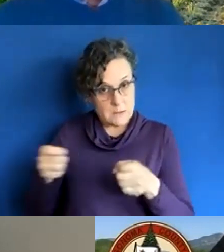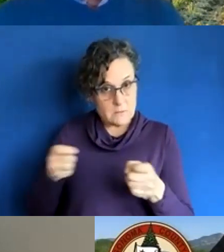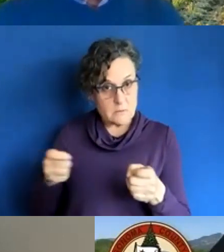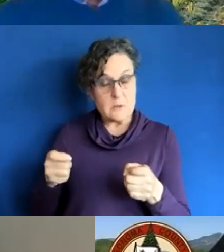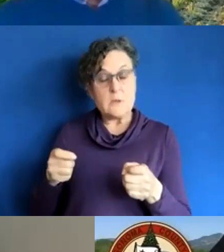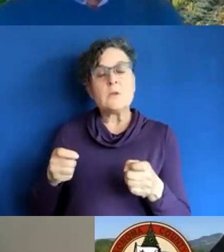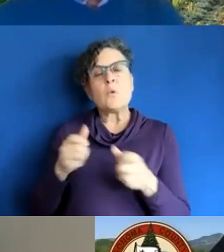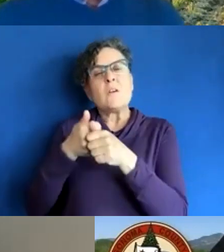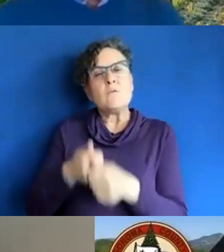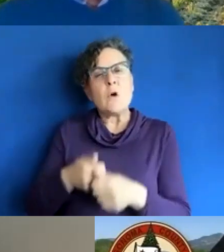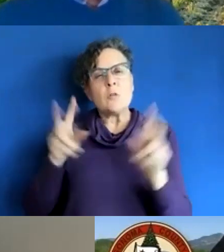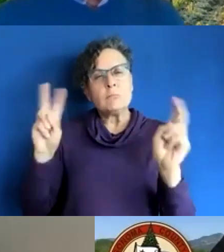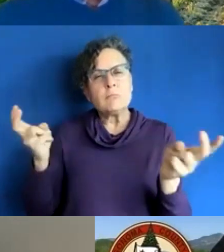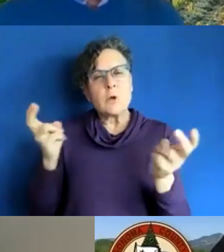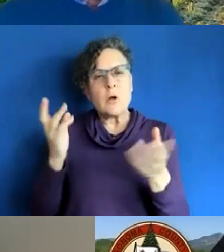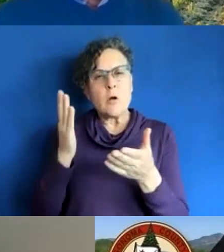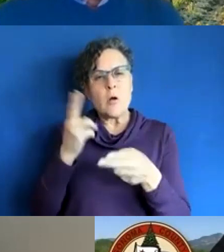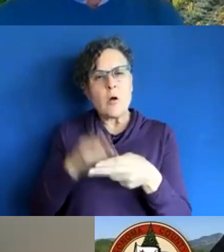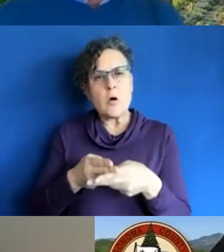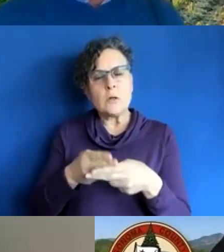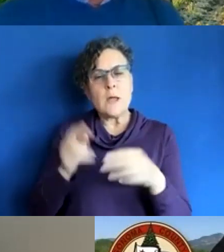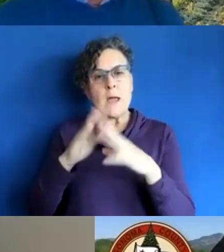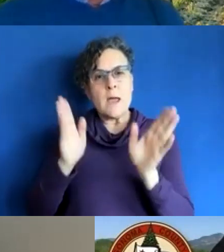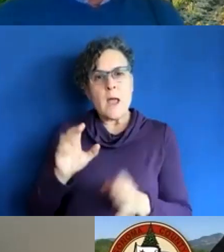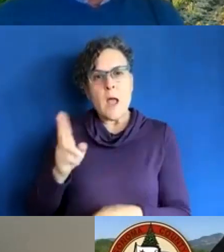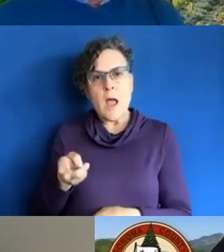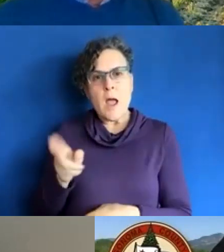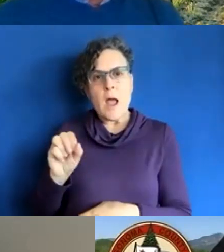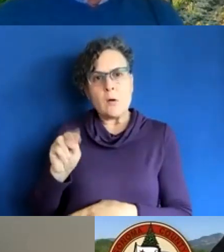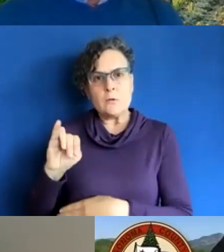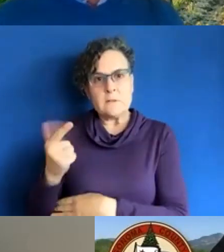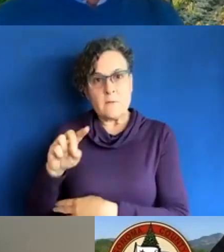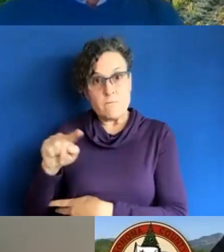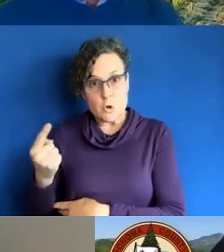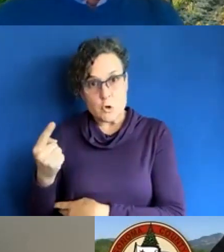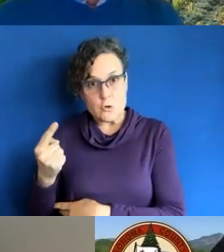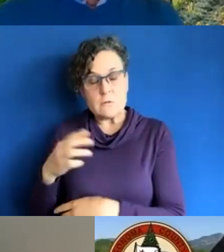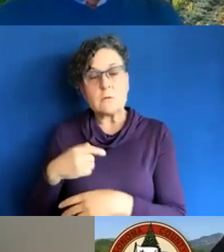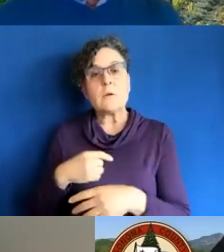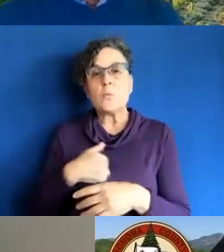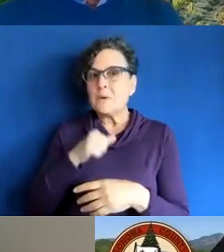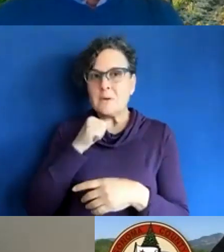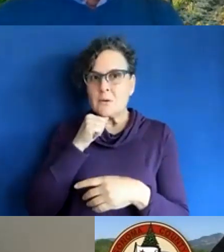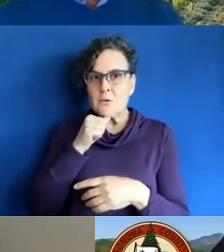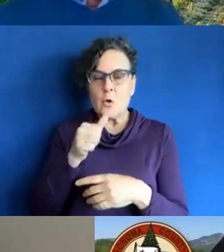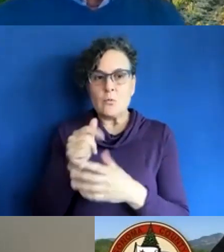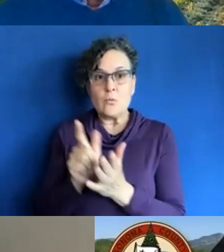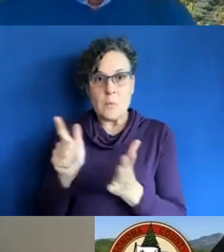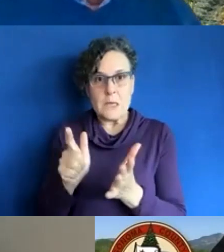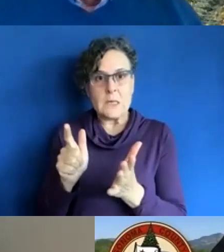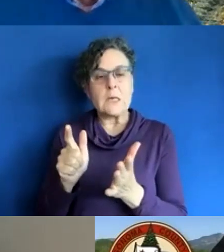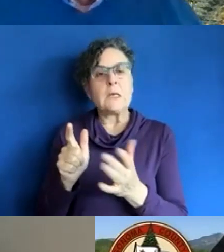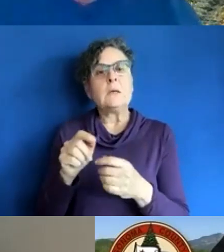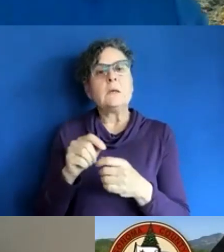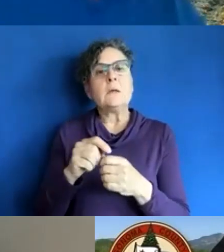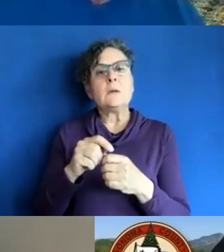have to be in recovery to be housed there. Now, we would not allow drug use on site if we were aware of it. But we treat that in a